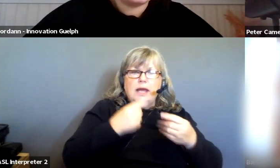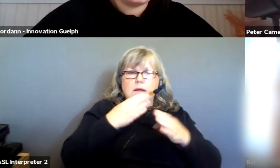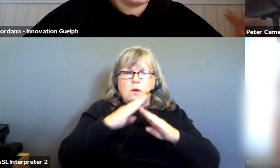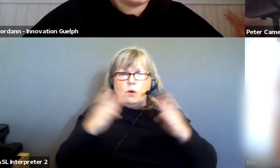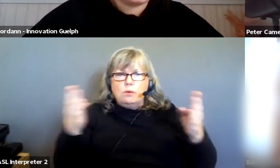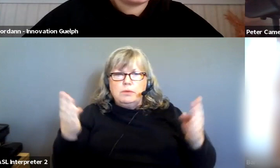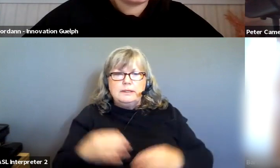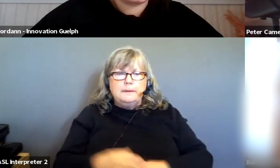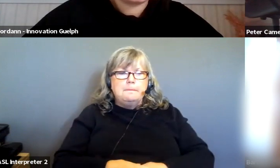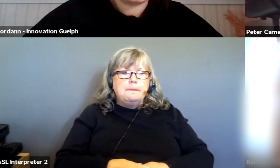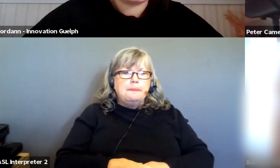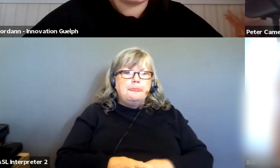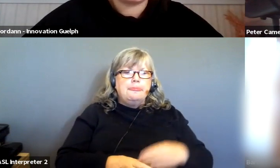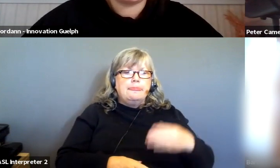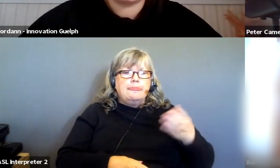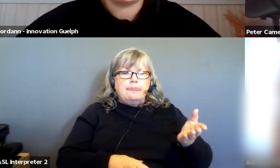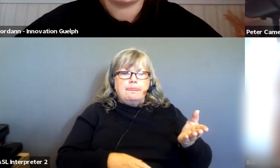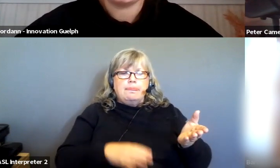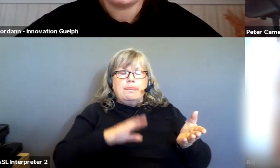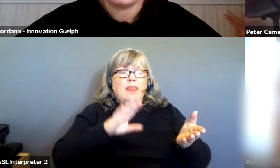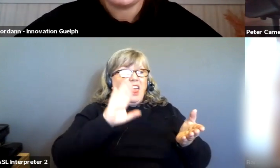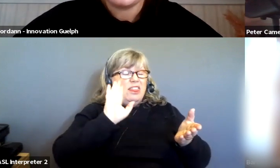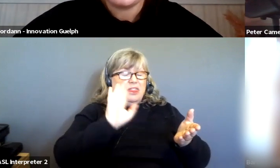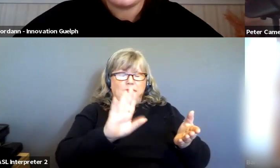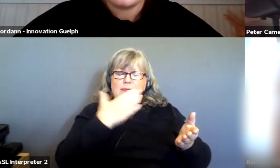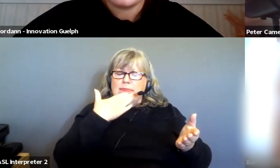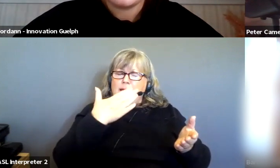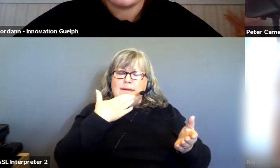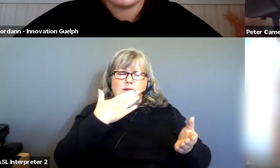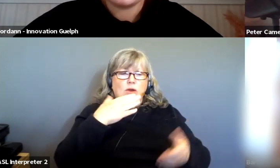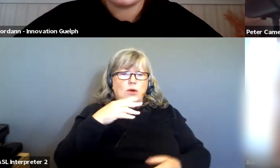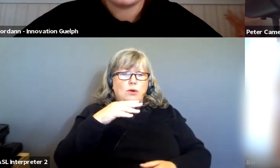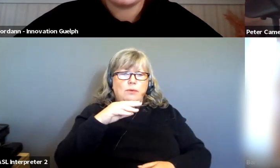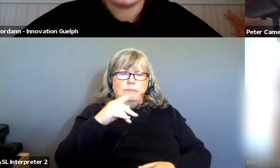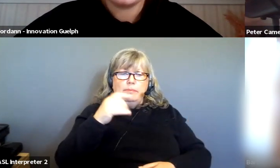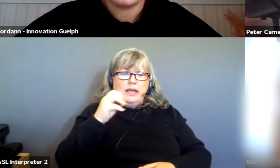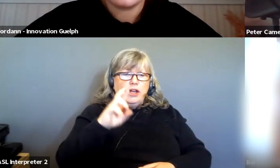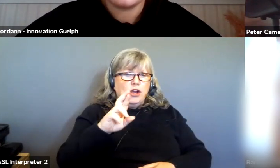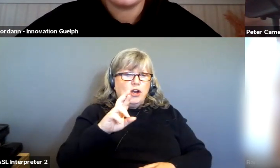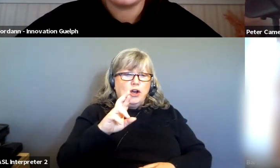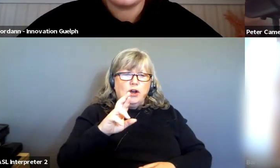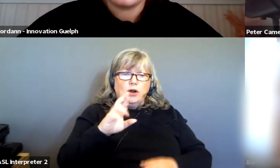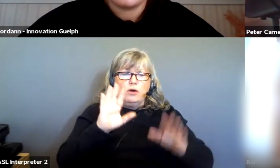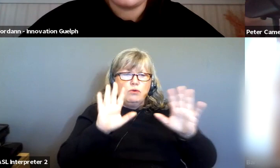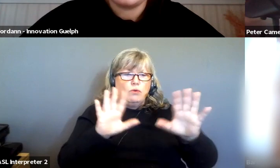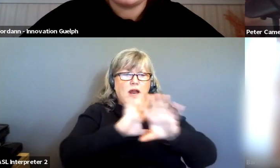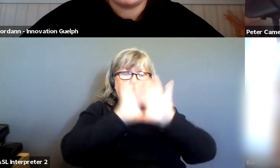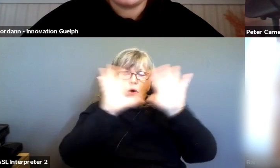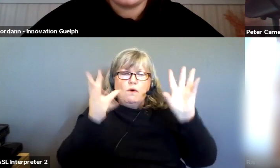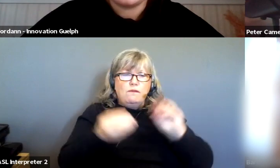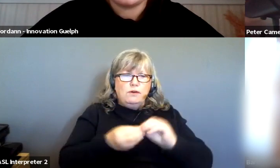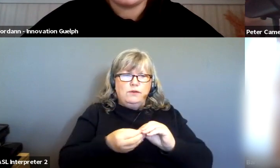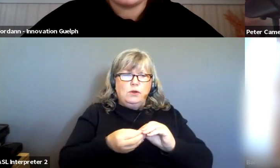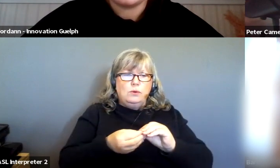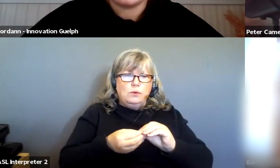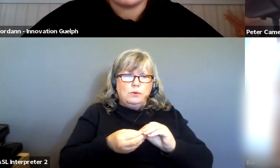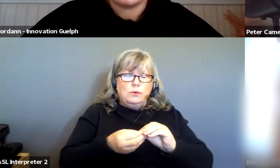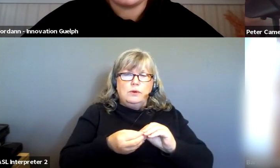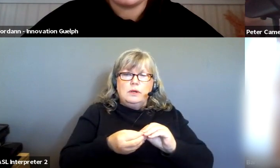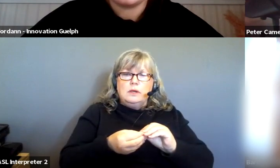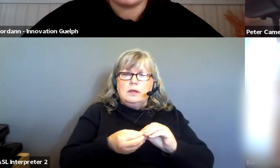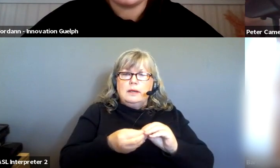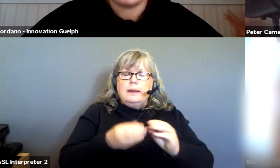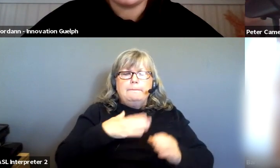thanks, Peter. That was just a great overview of co-ops. My question is